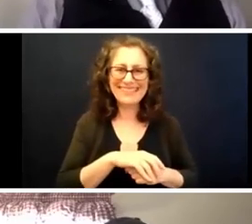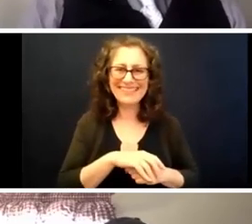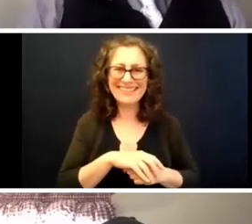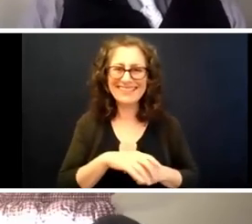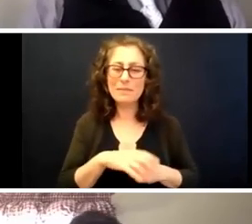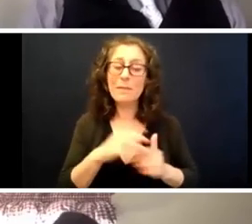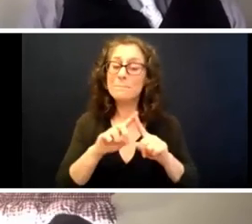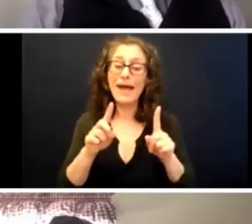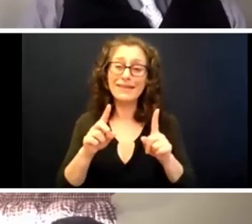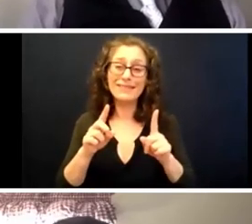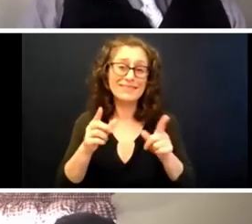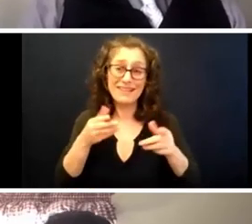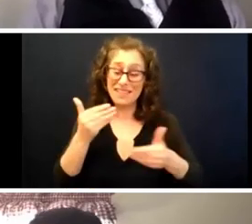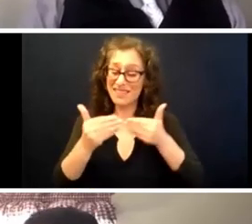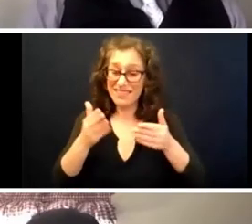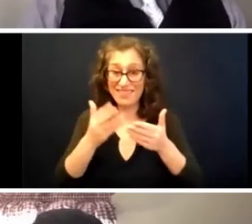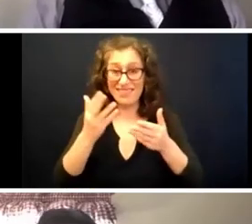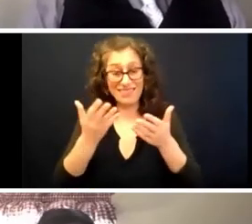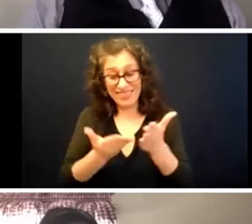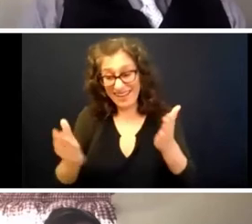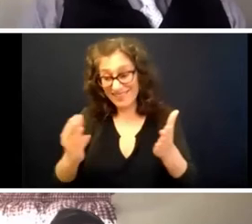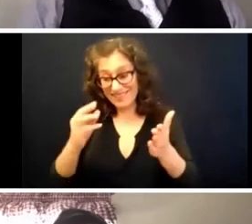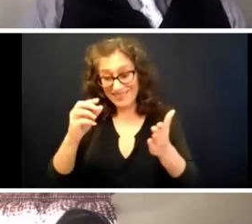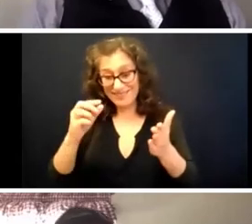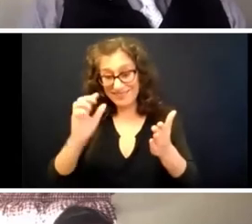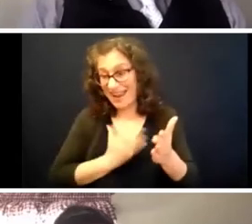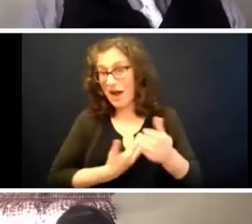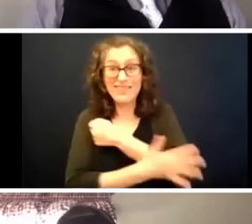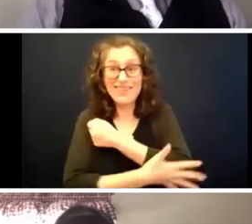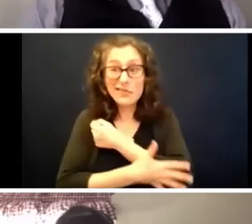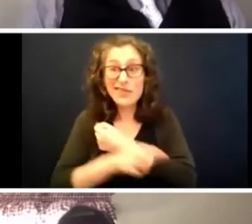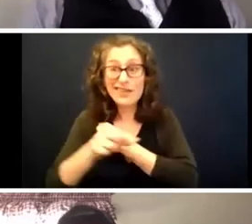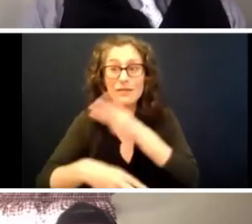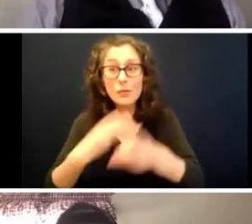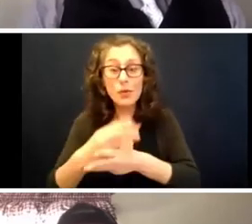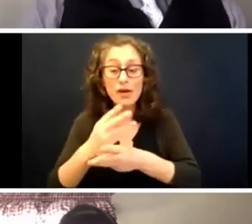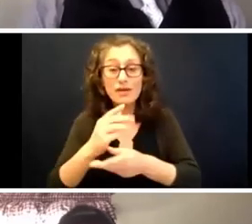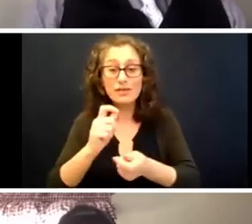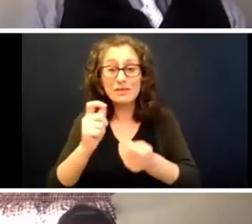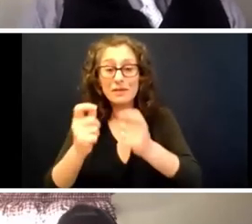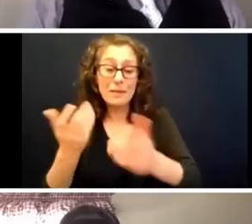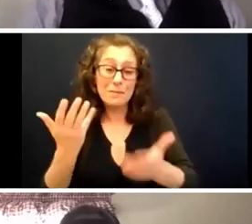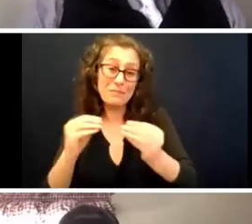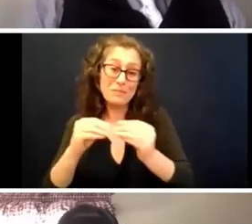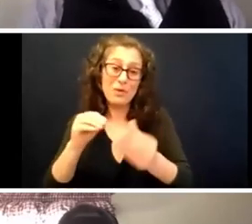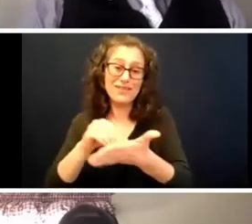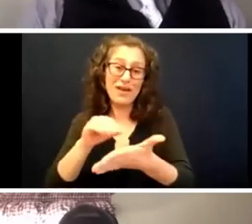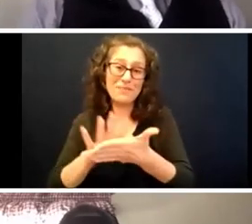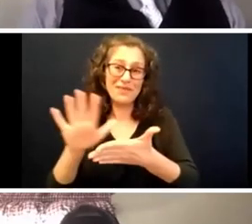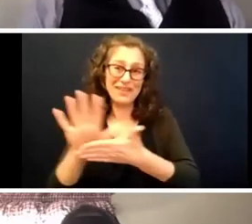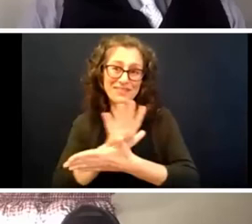progress in our country and in the world, we'll see what happens. It might be more documentaries for me. So you never